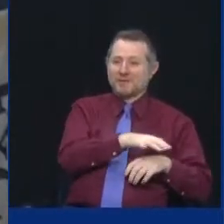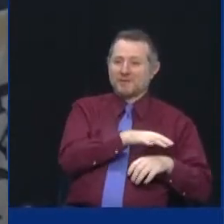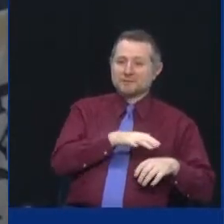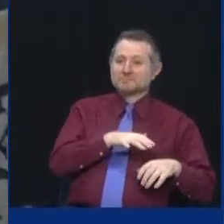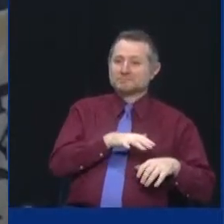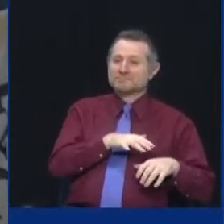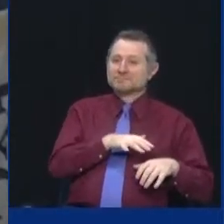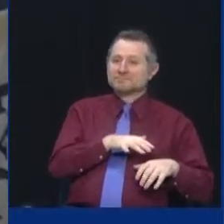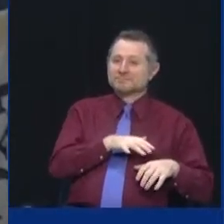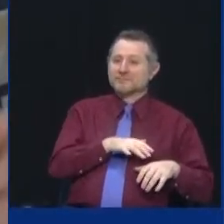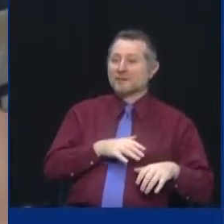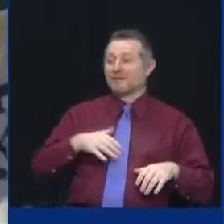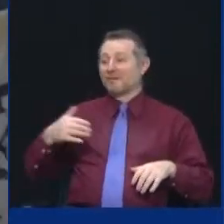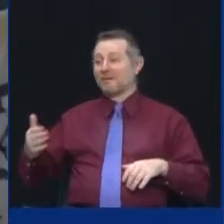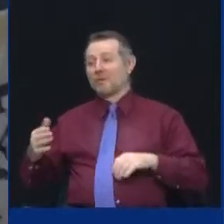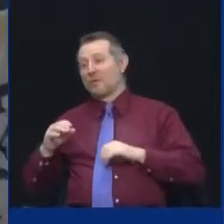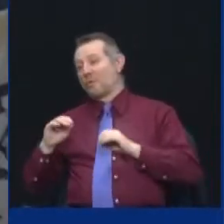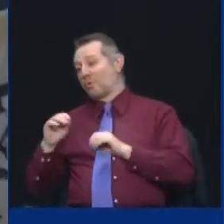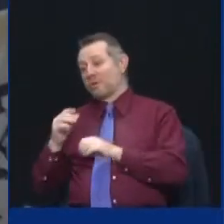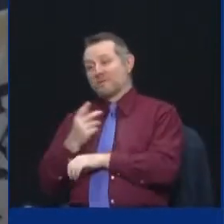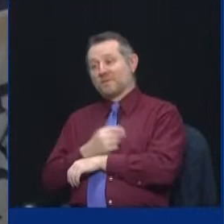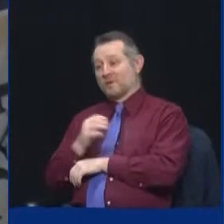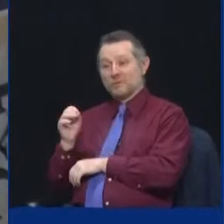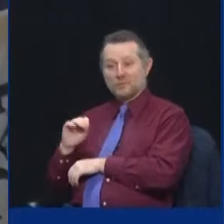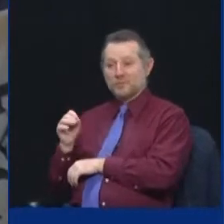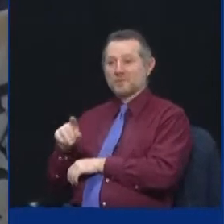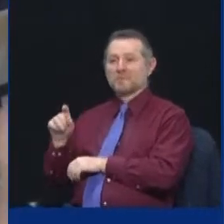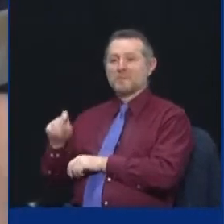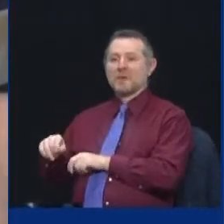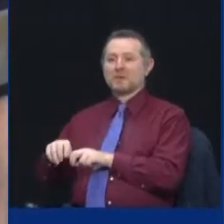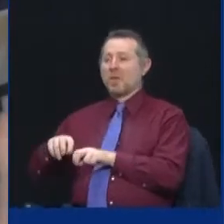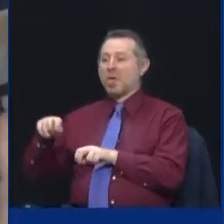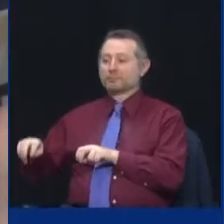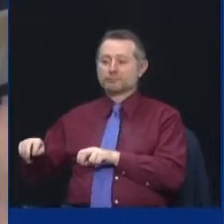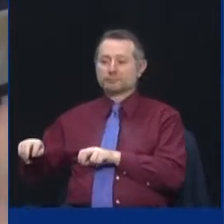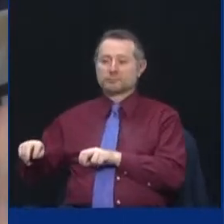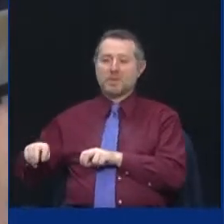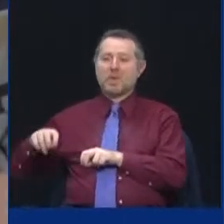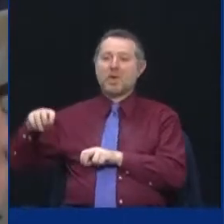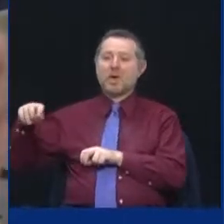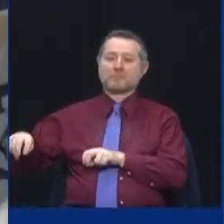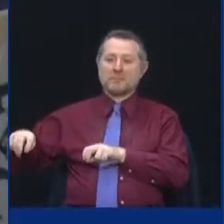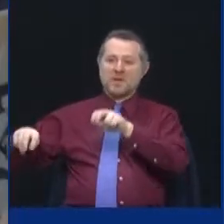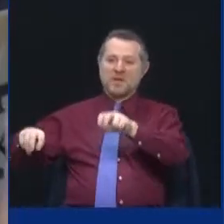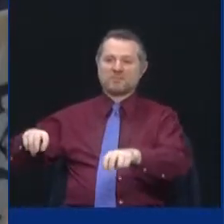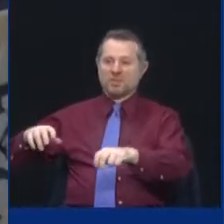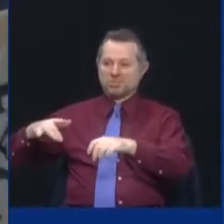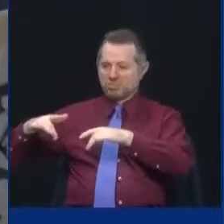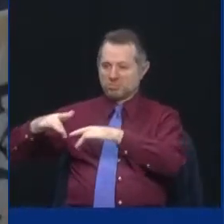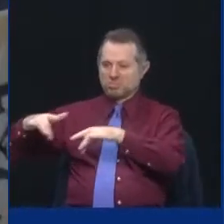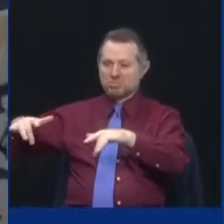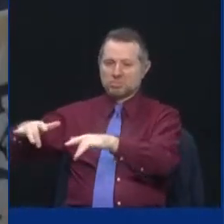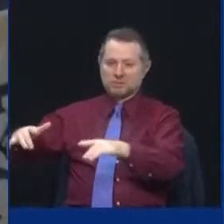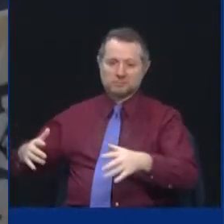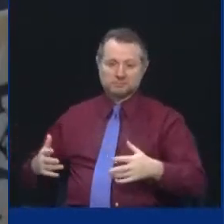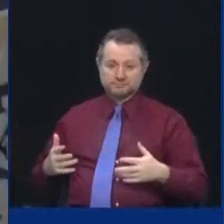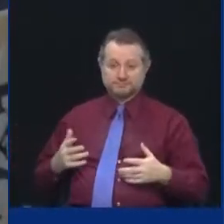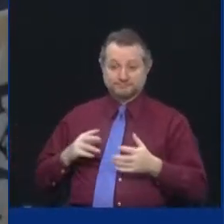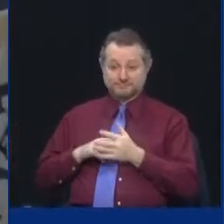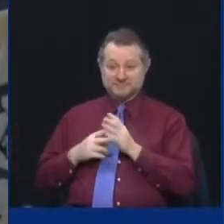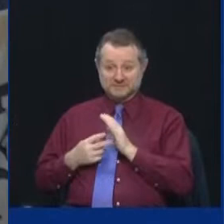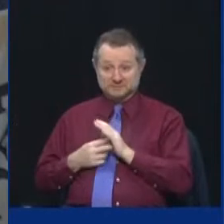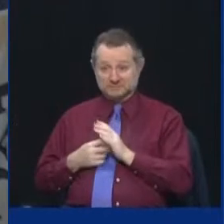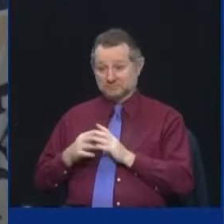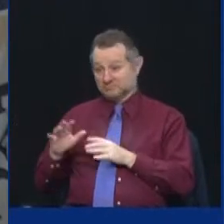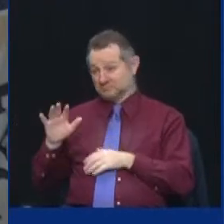The unvaccinated section, it's a 6-foot distance. That means you only get roughly